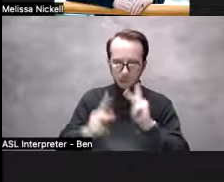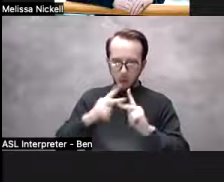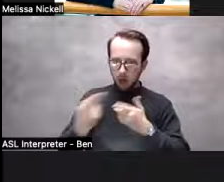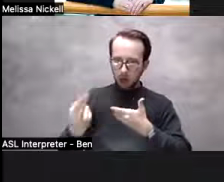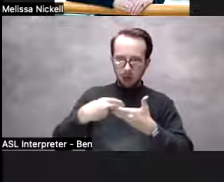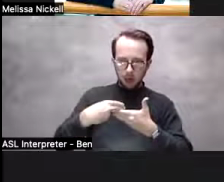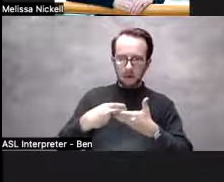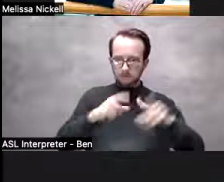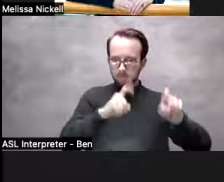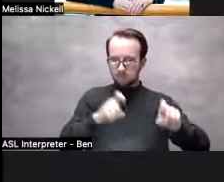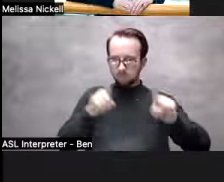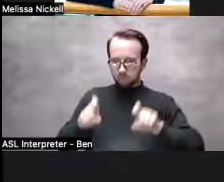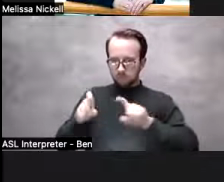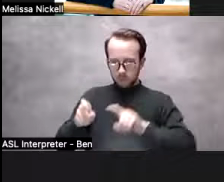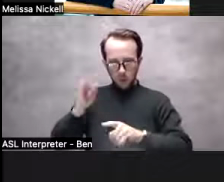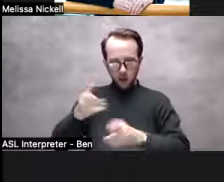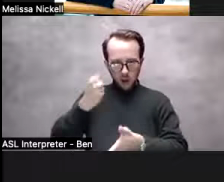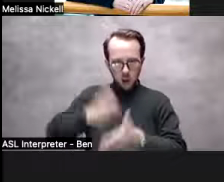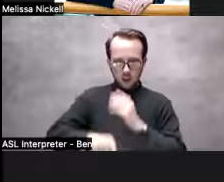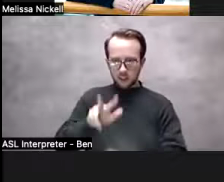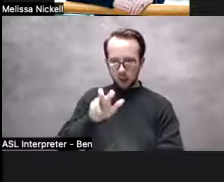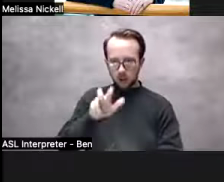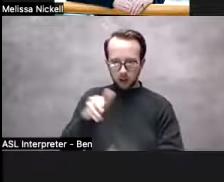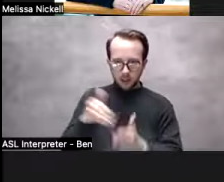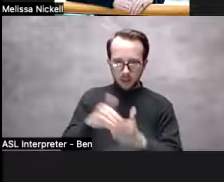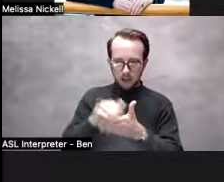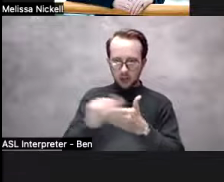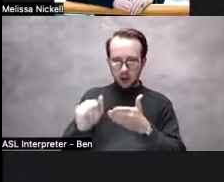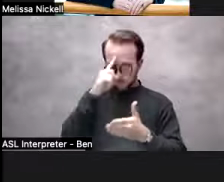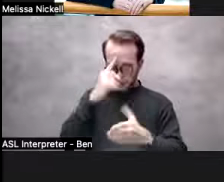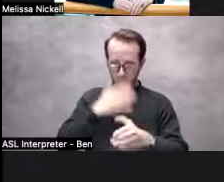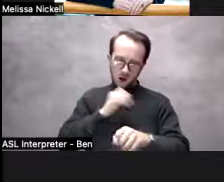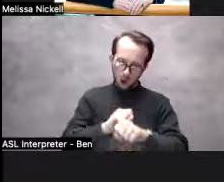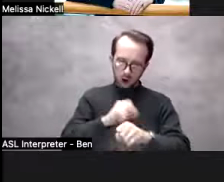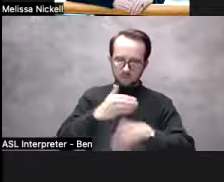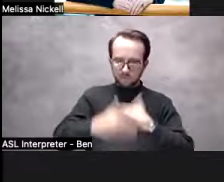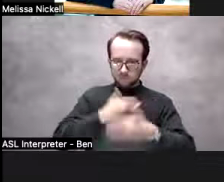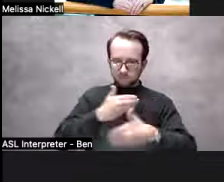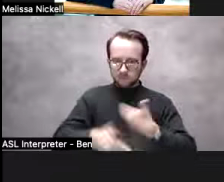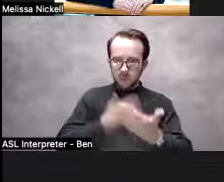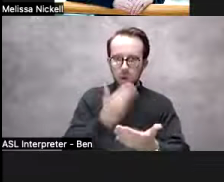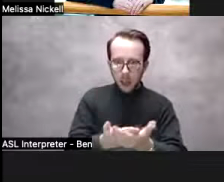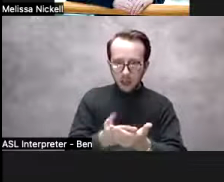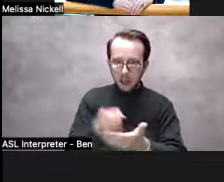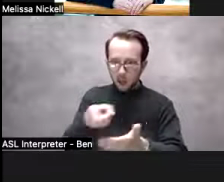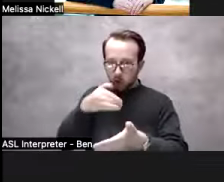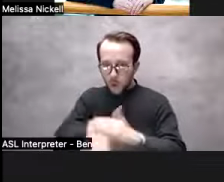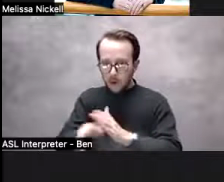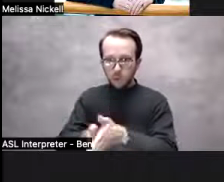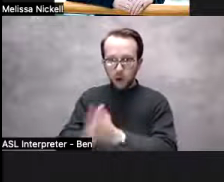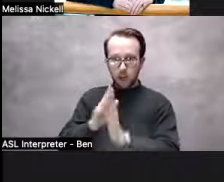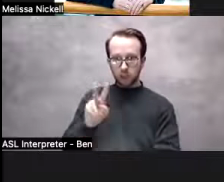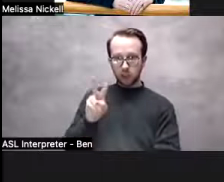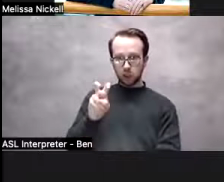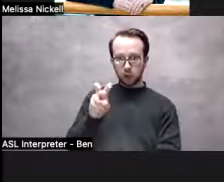be $300,000 to really do the work and to do it well, and you go in and you request, say, $200,000 because you want